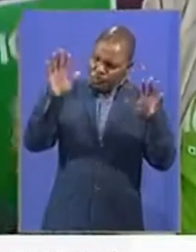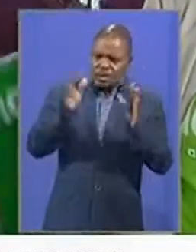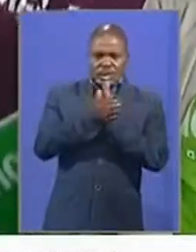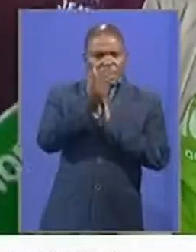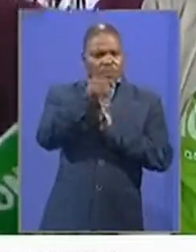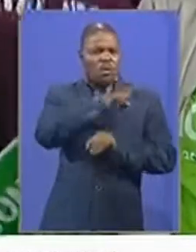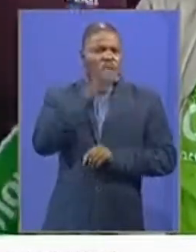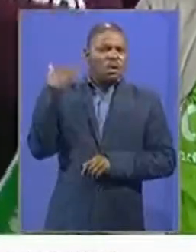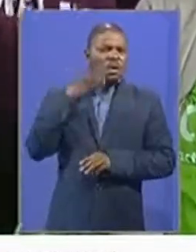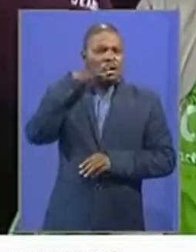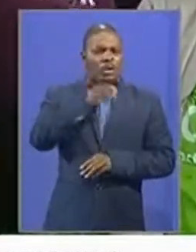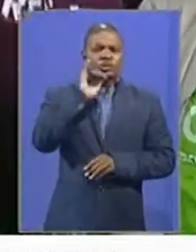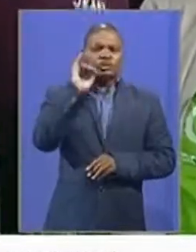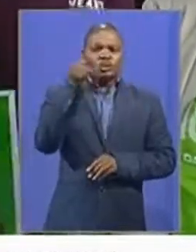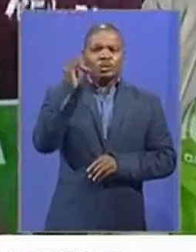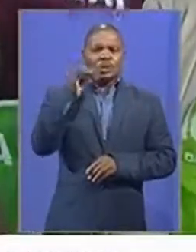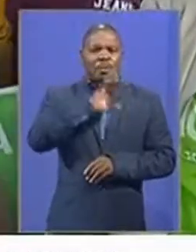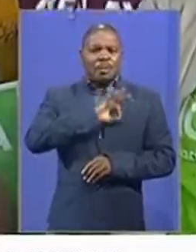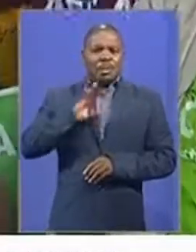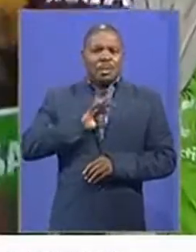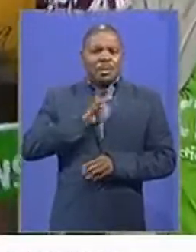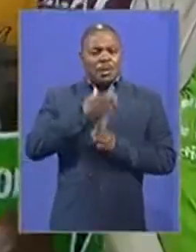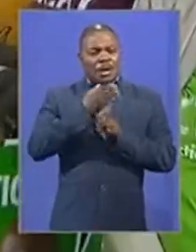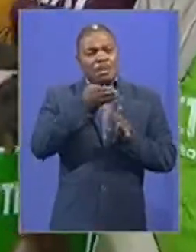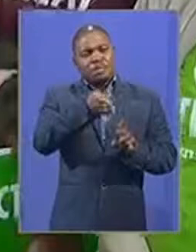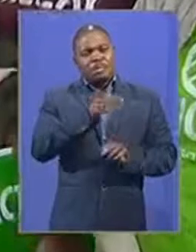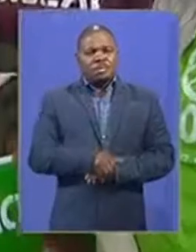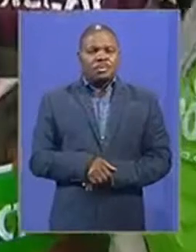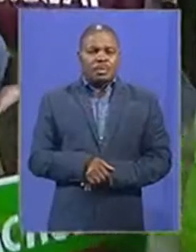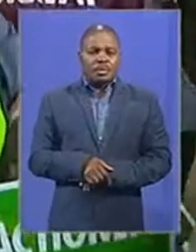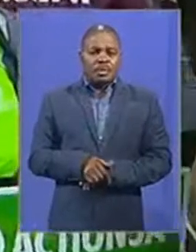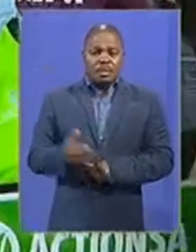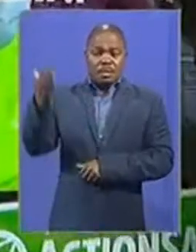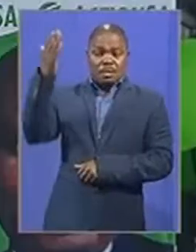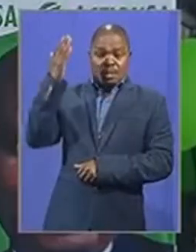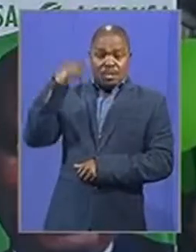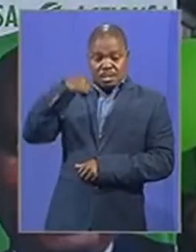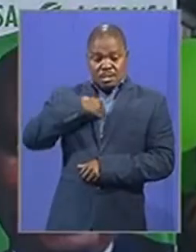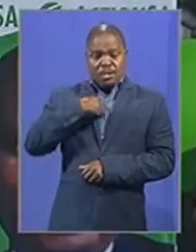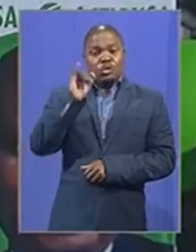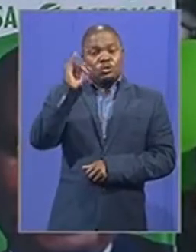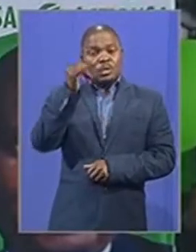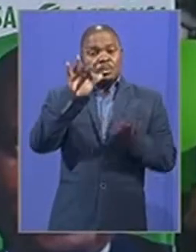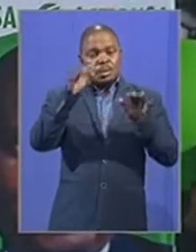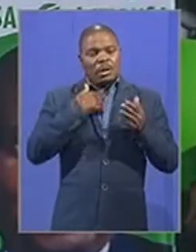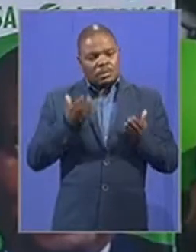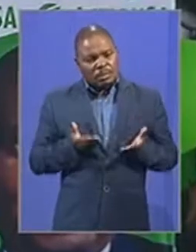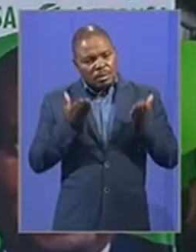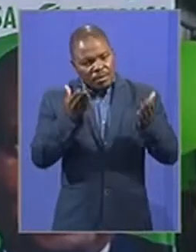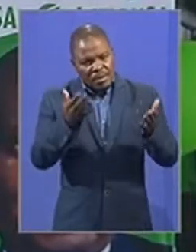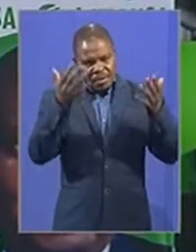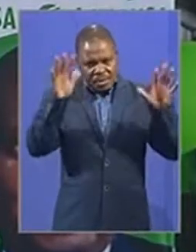nako ya fa ene e le meyara wa Johannesburg. When I served the people of Johannesburg, I established